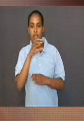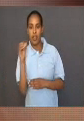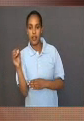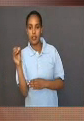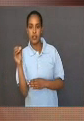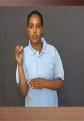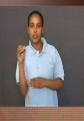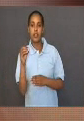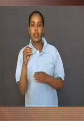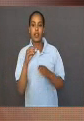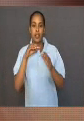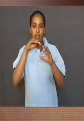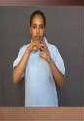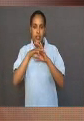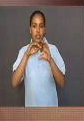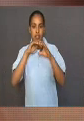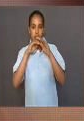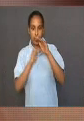and is reduced.